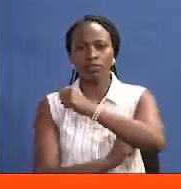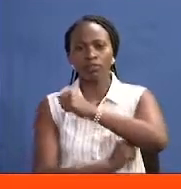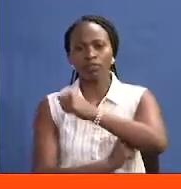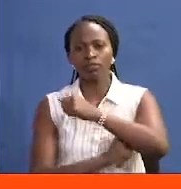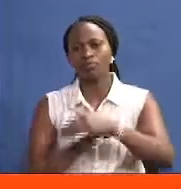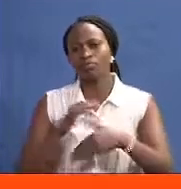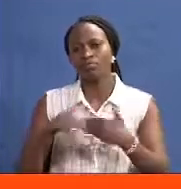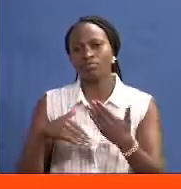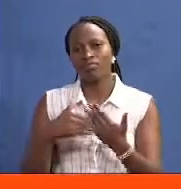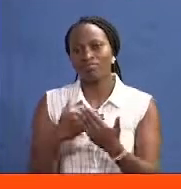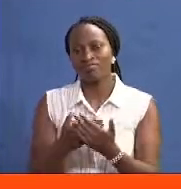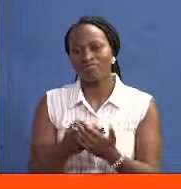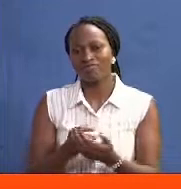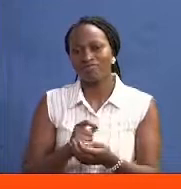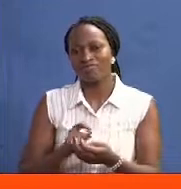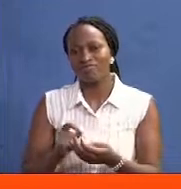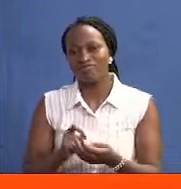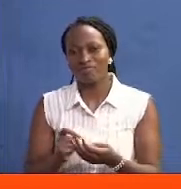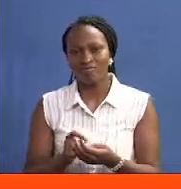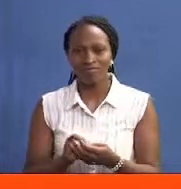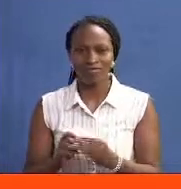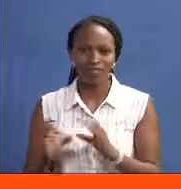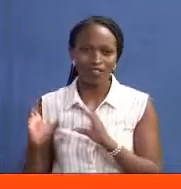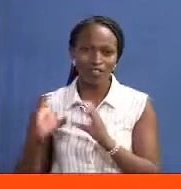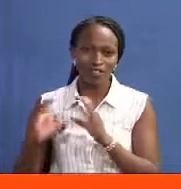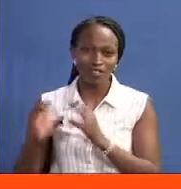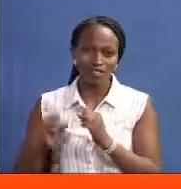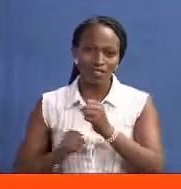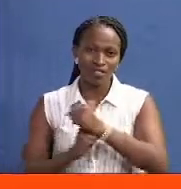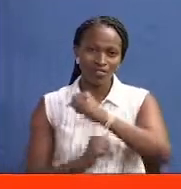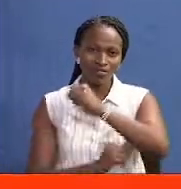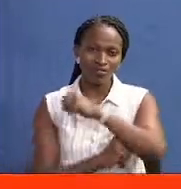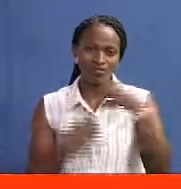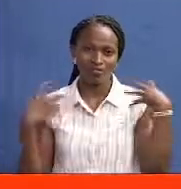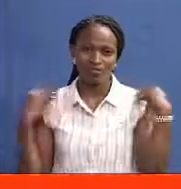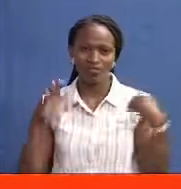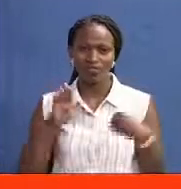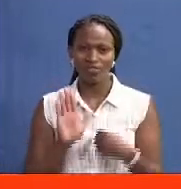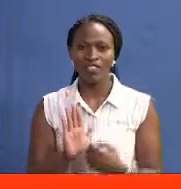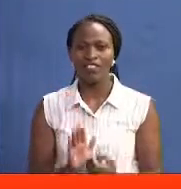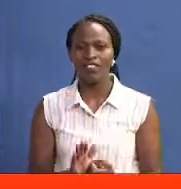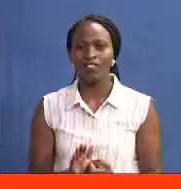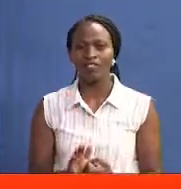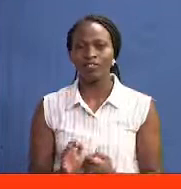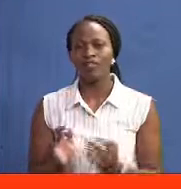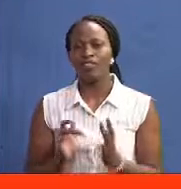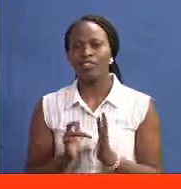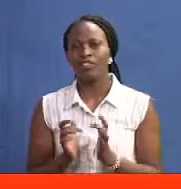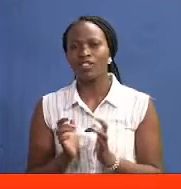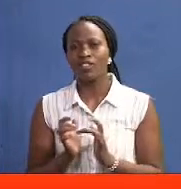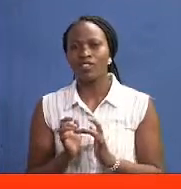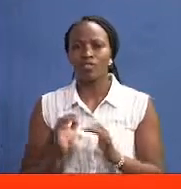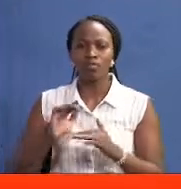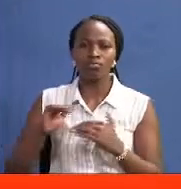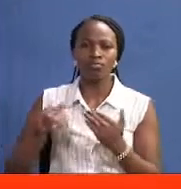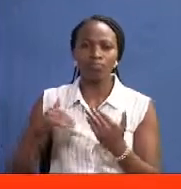let's all subscribe to his channels, support his talent. Now, a notable transmission is being witnessed in the media world